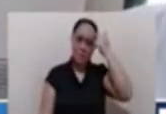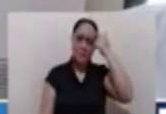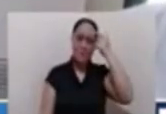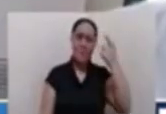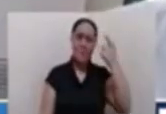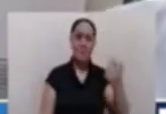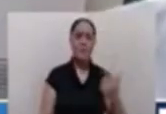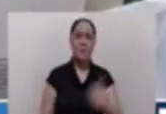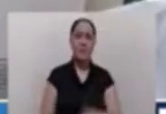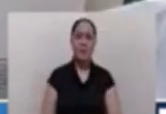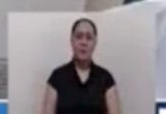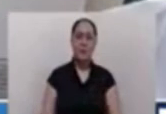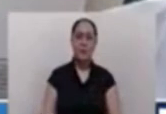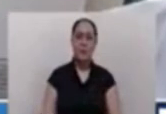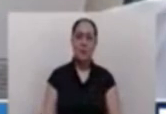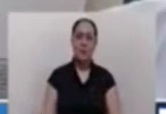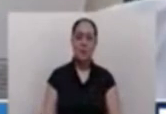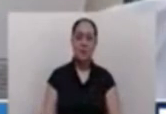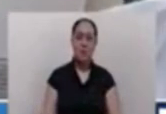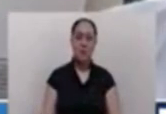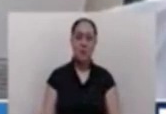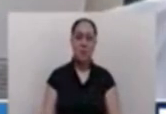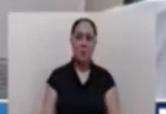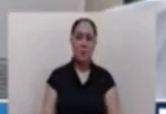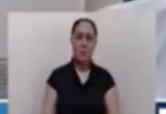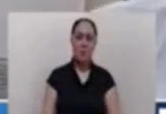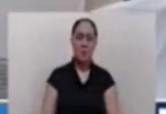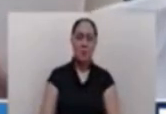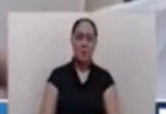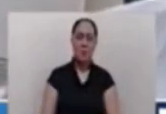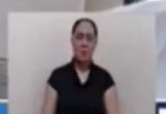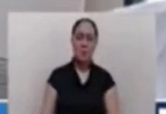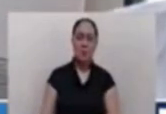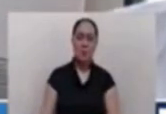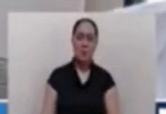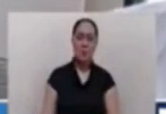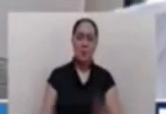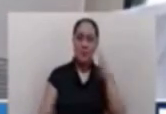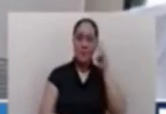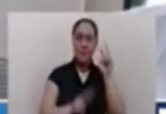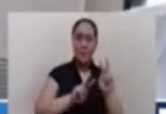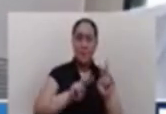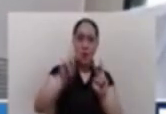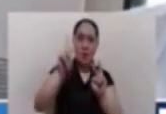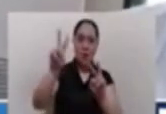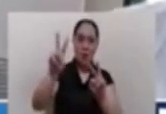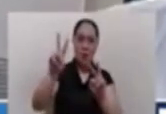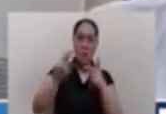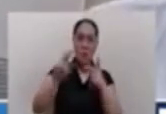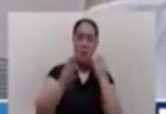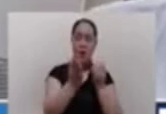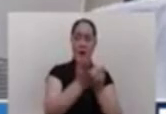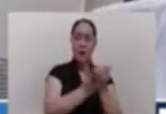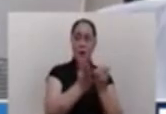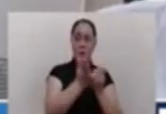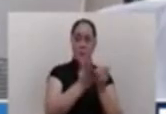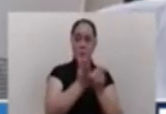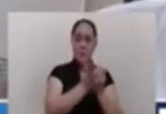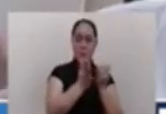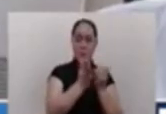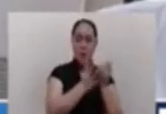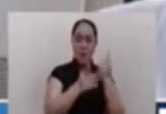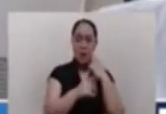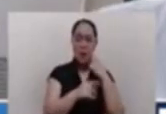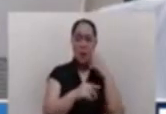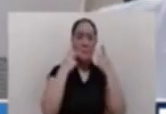utmost humility, integrity, honesty. Let us lead by example. Kung meron hong